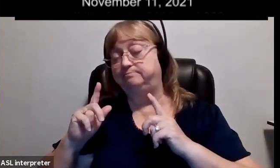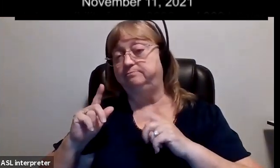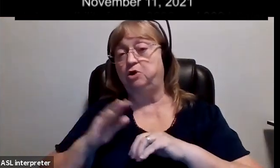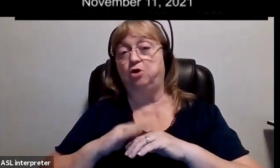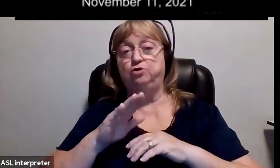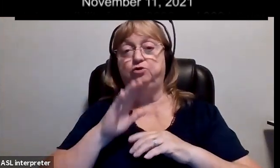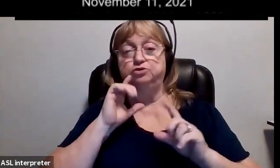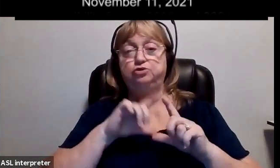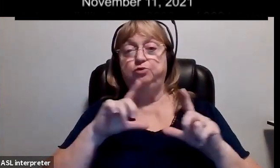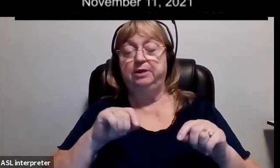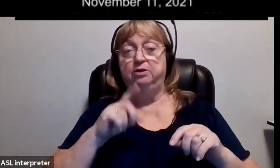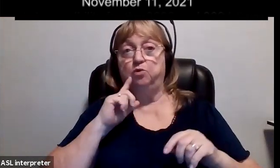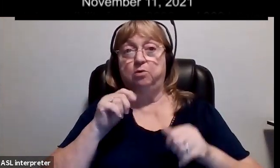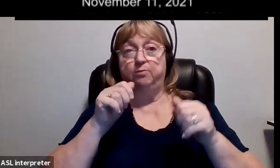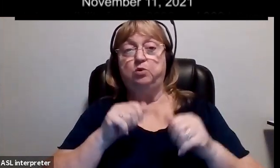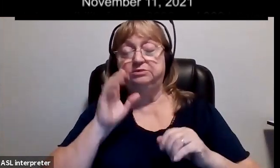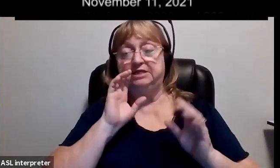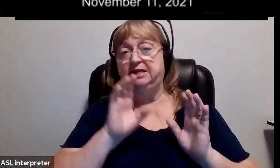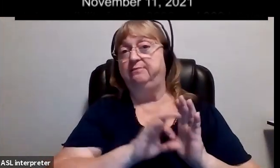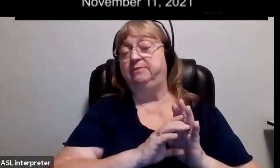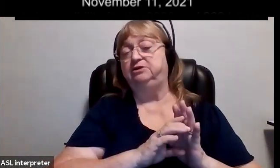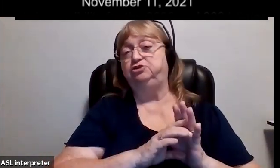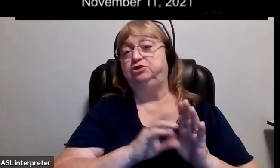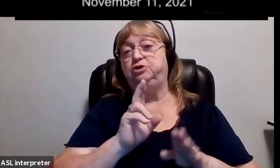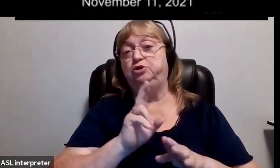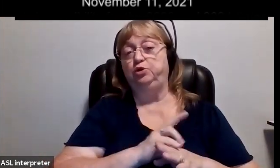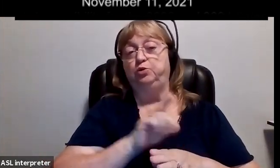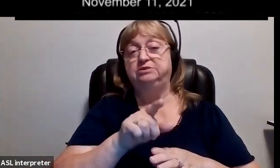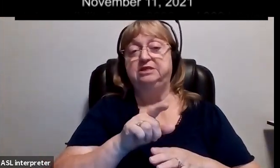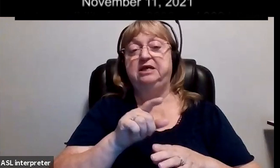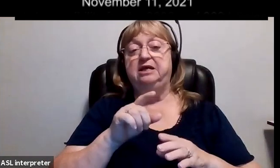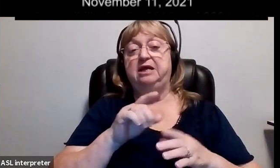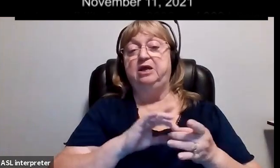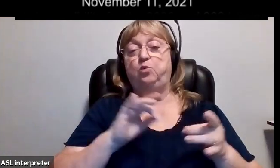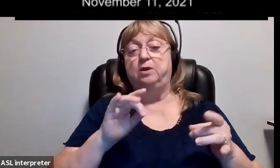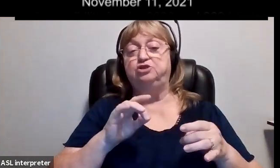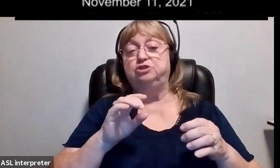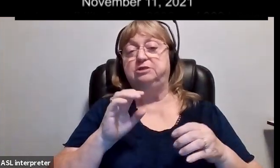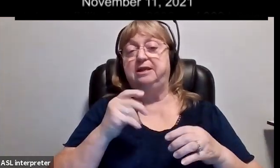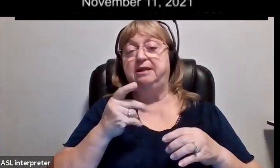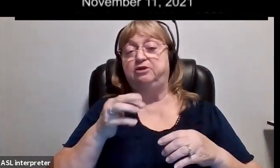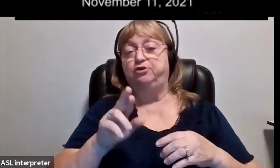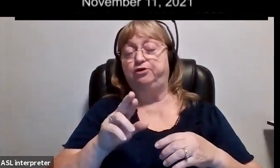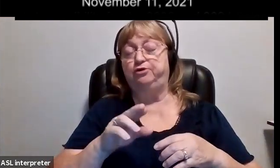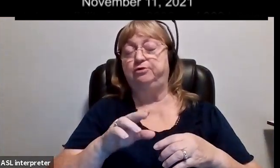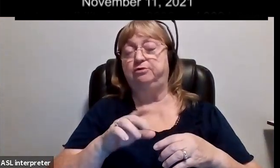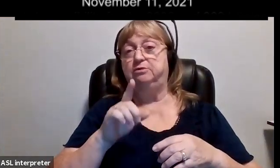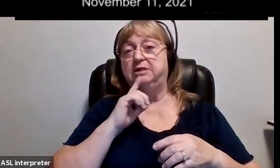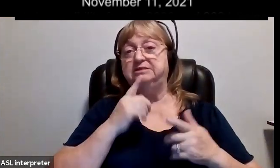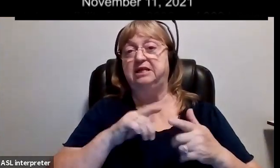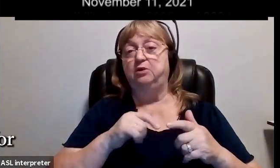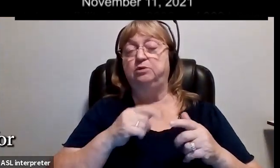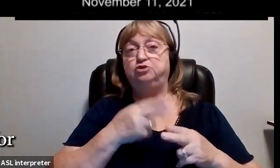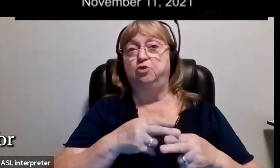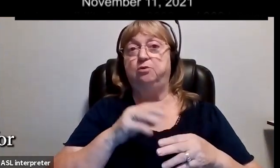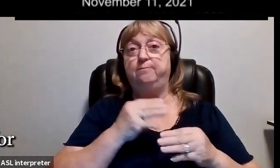screen. Don't try to post an image. Use the equation editor. There are languages called MathML